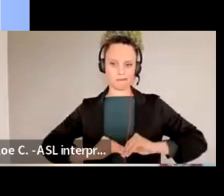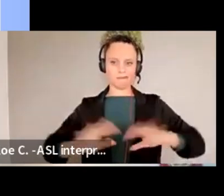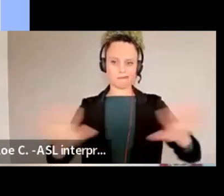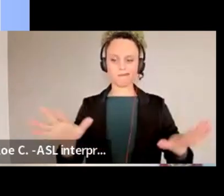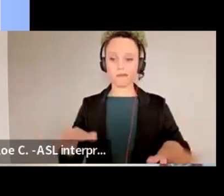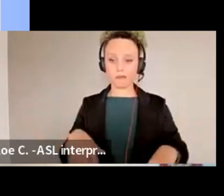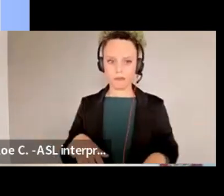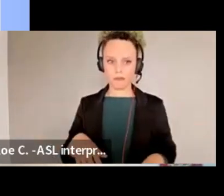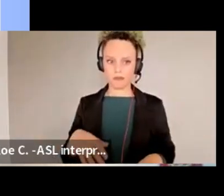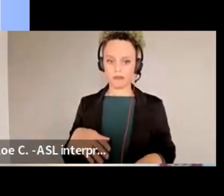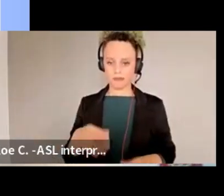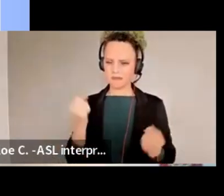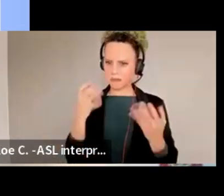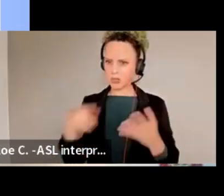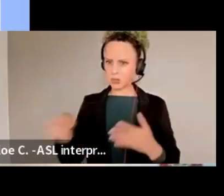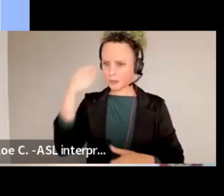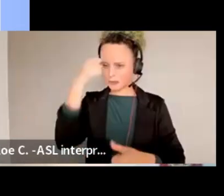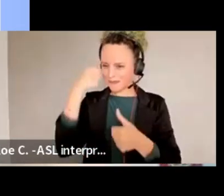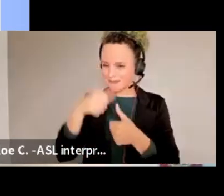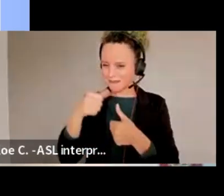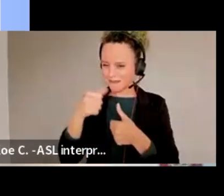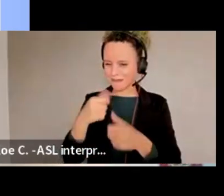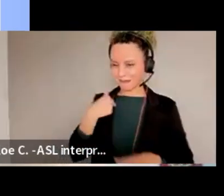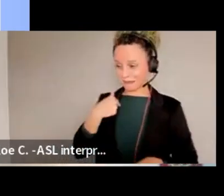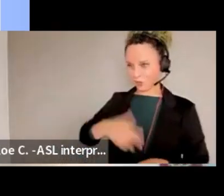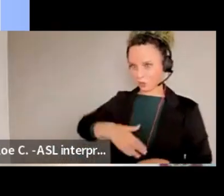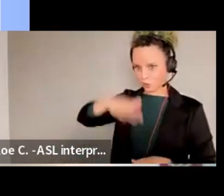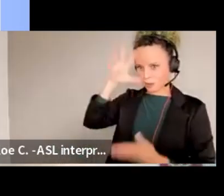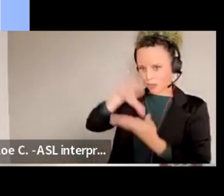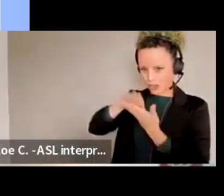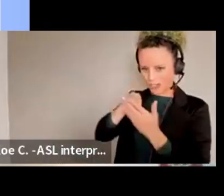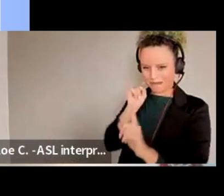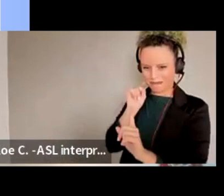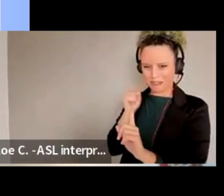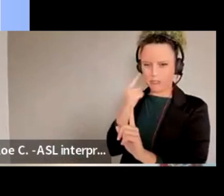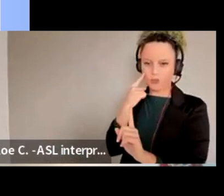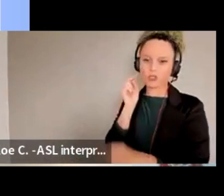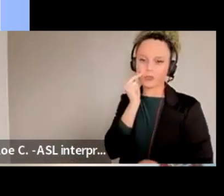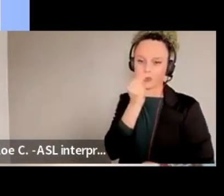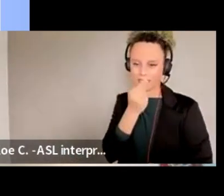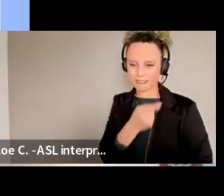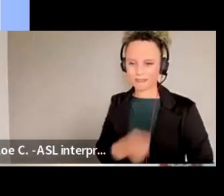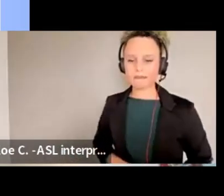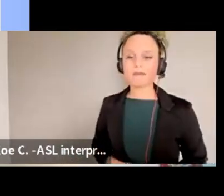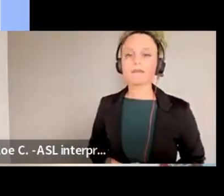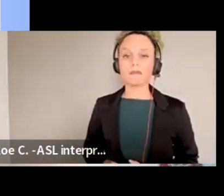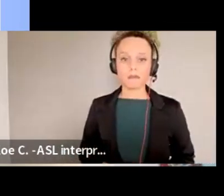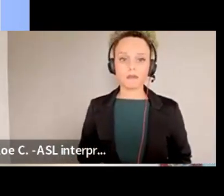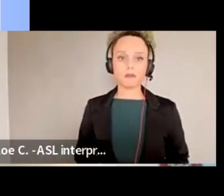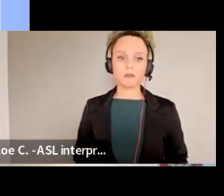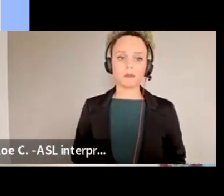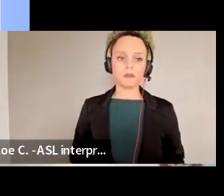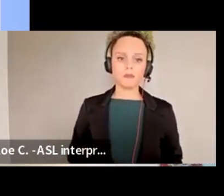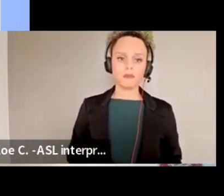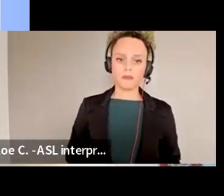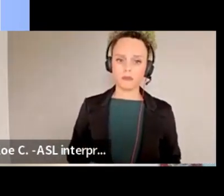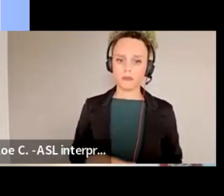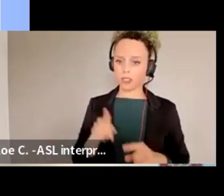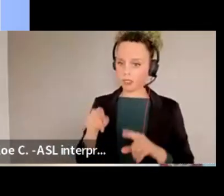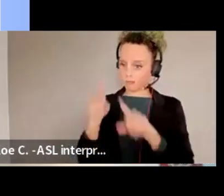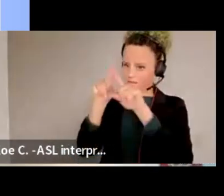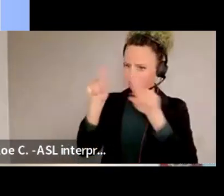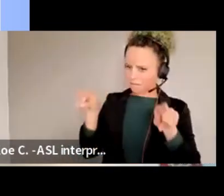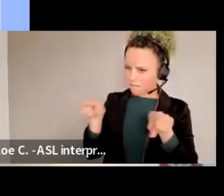1992, the food pyramid was released. And I'm sure that a lot of you remember the food pyramid. That's what I grew